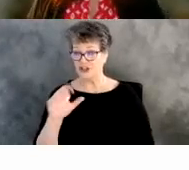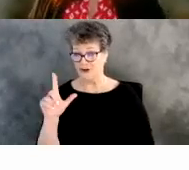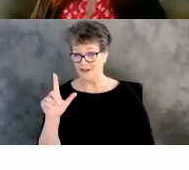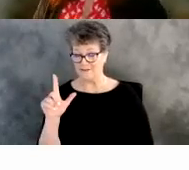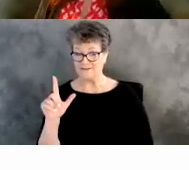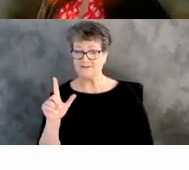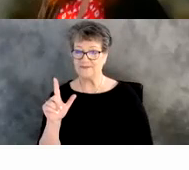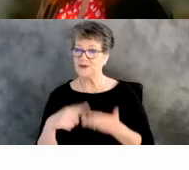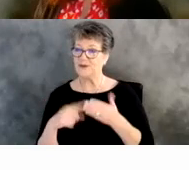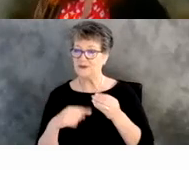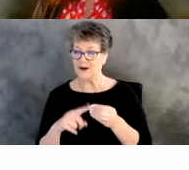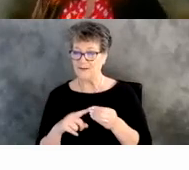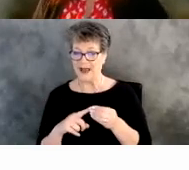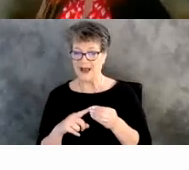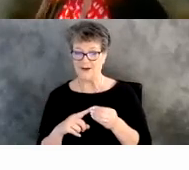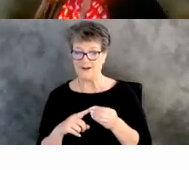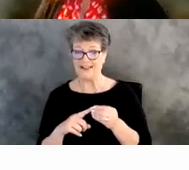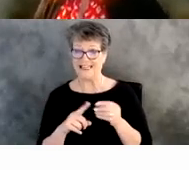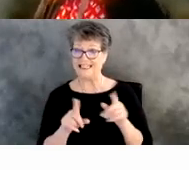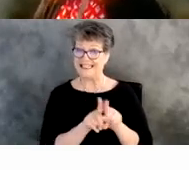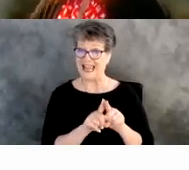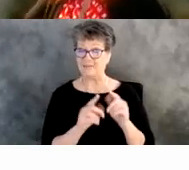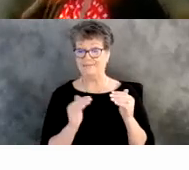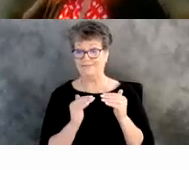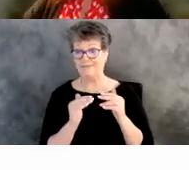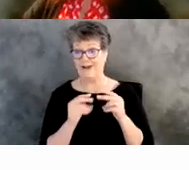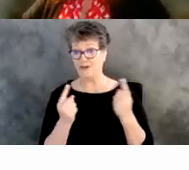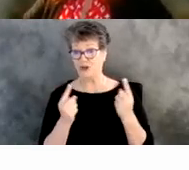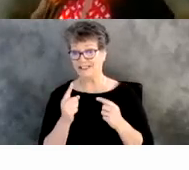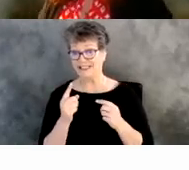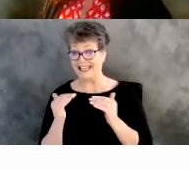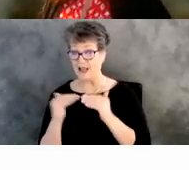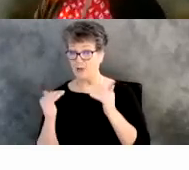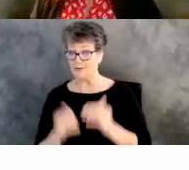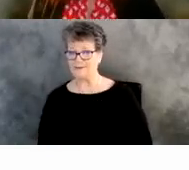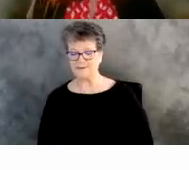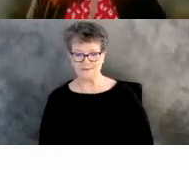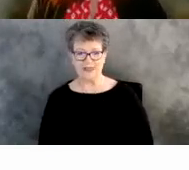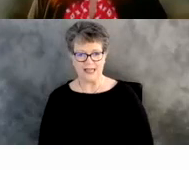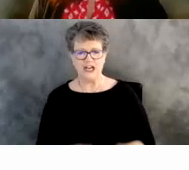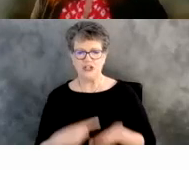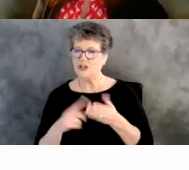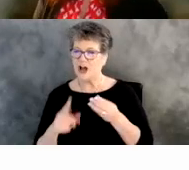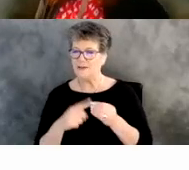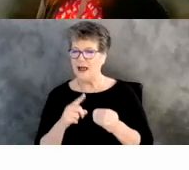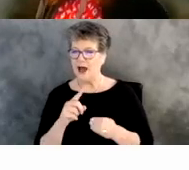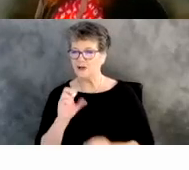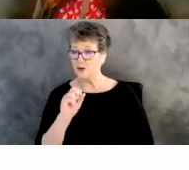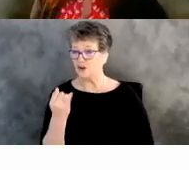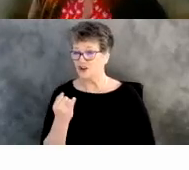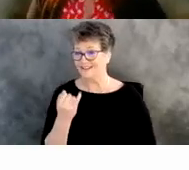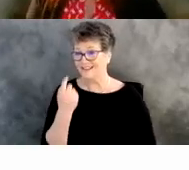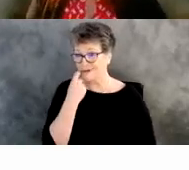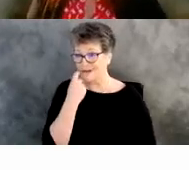to talk about same versus equal. Thanks, April. So we're talking a lot about social justice these